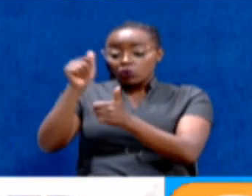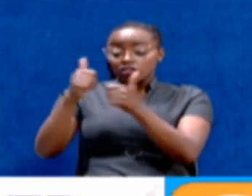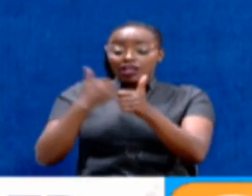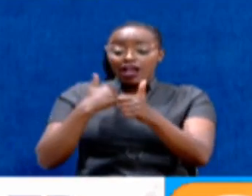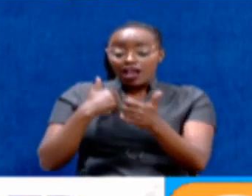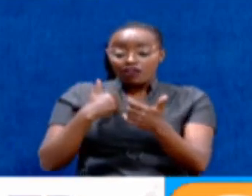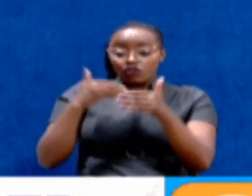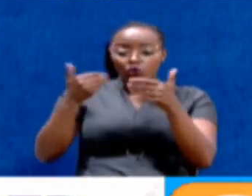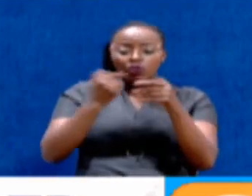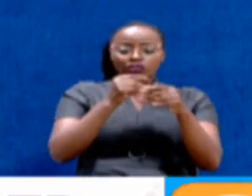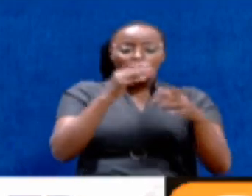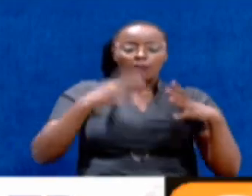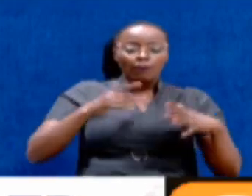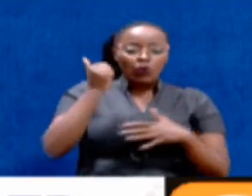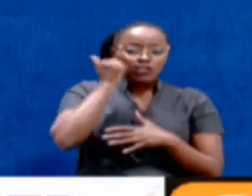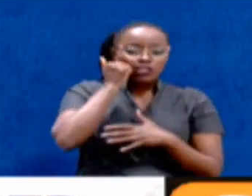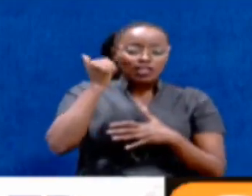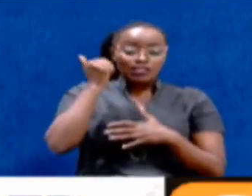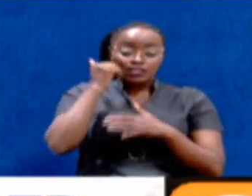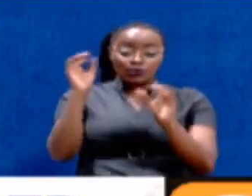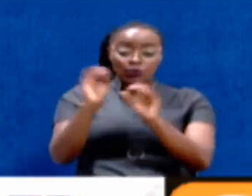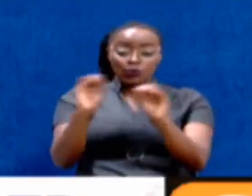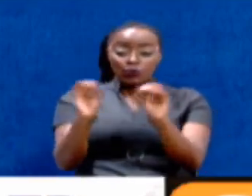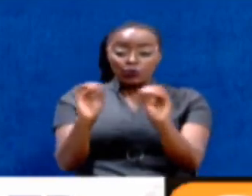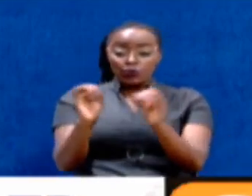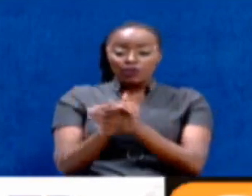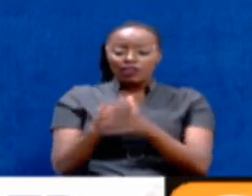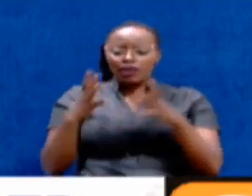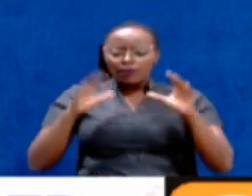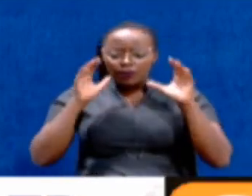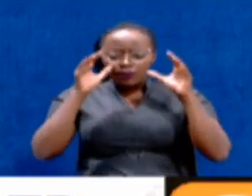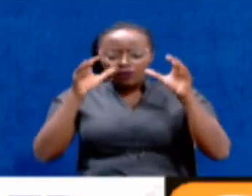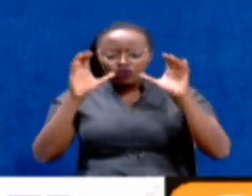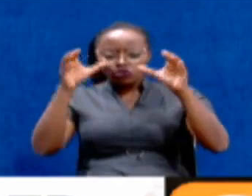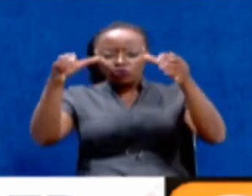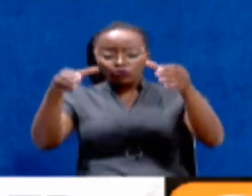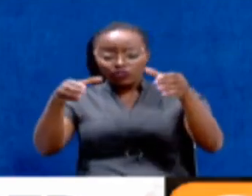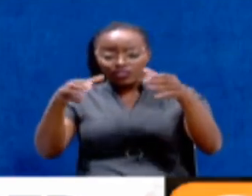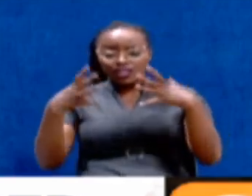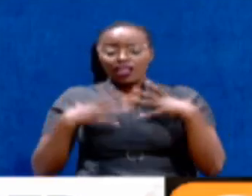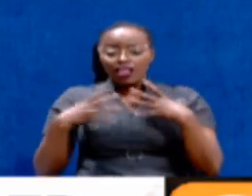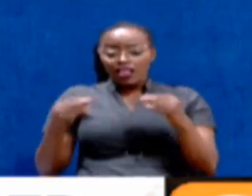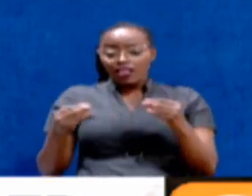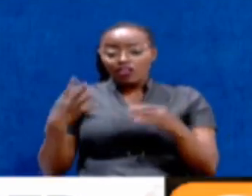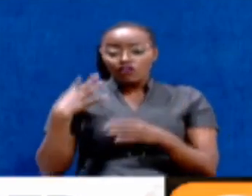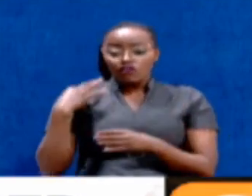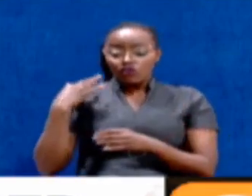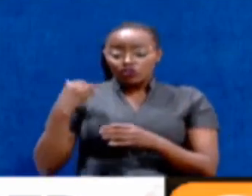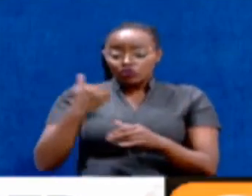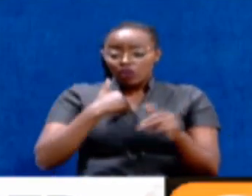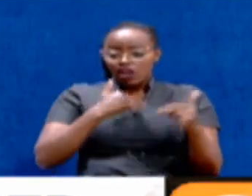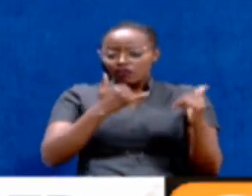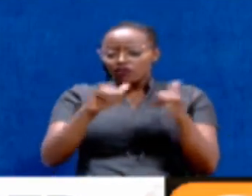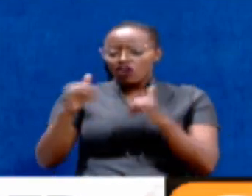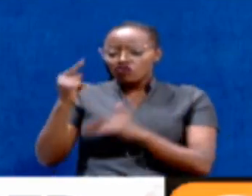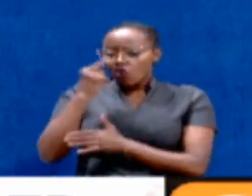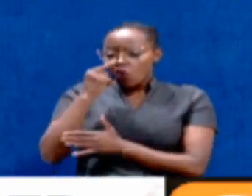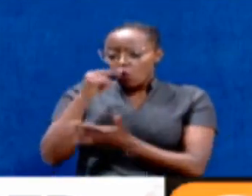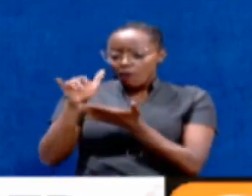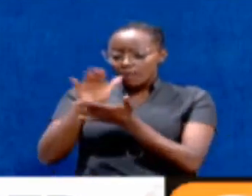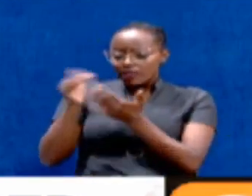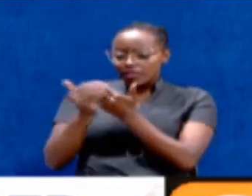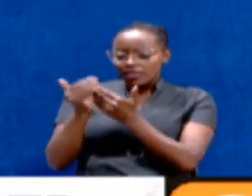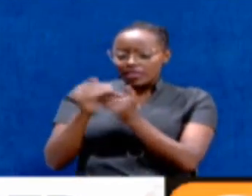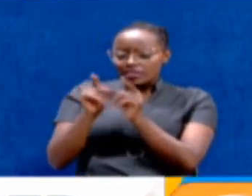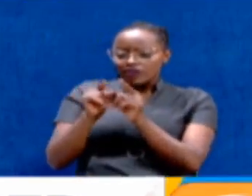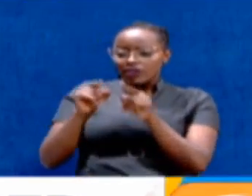you'd get in terms of positives and negatives. The government is focused on using community health volunteers in implementing a new strategy of home-based care as